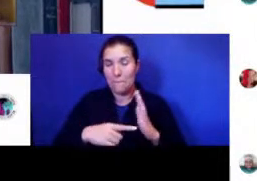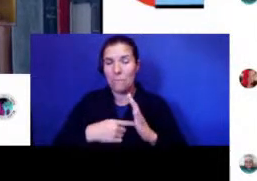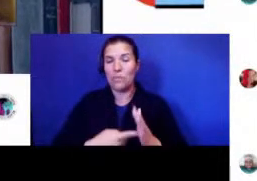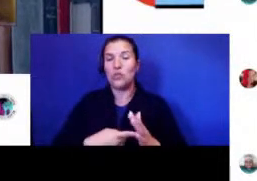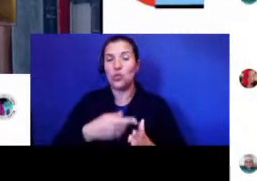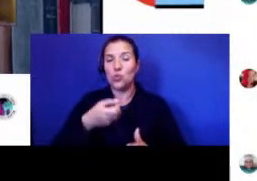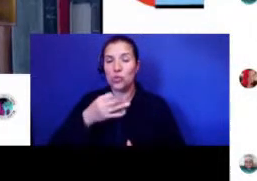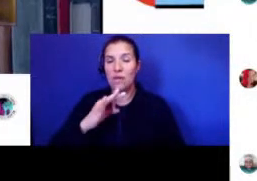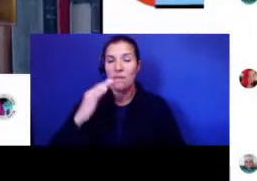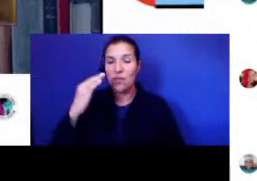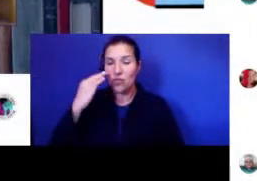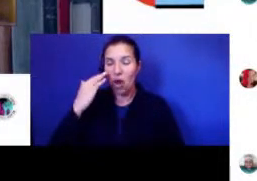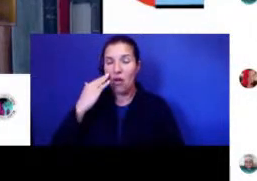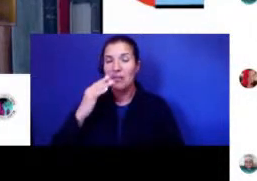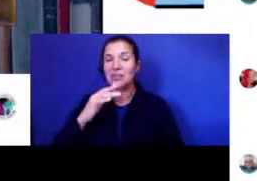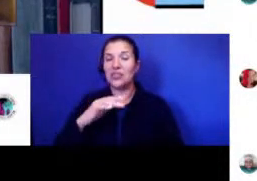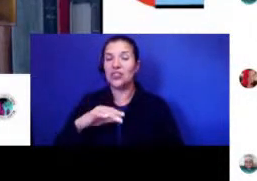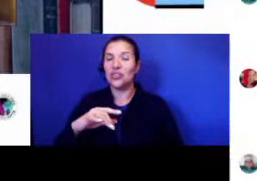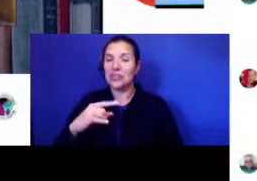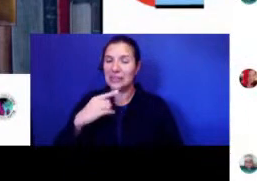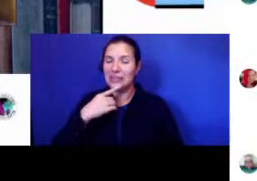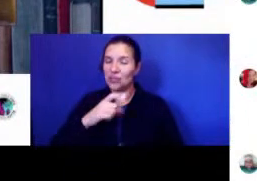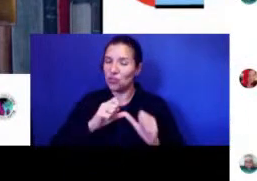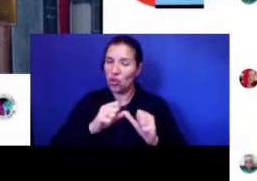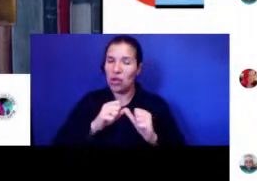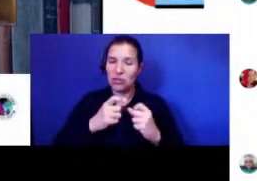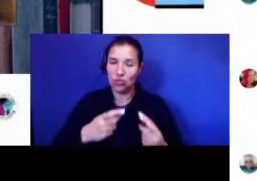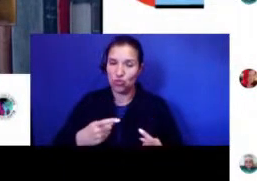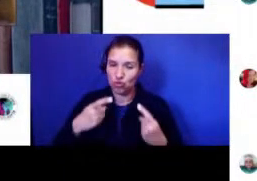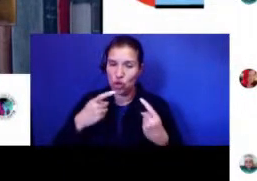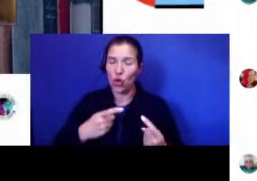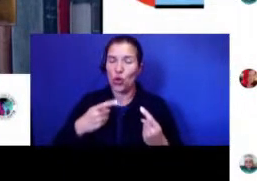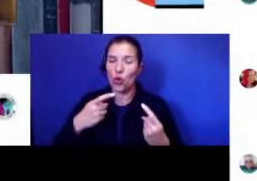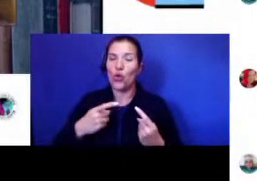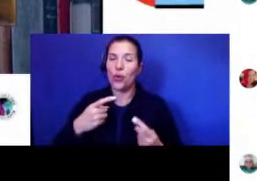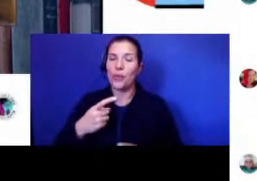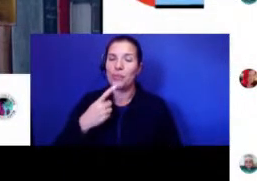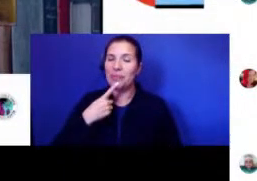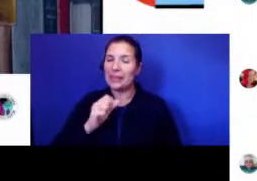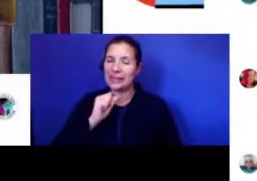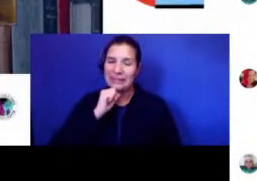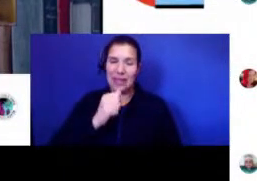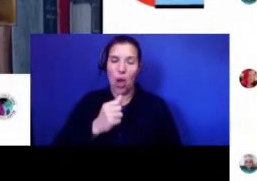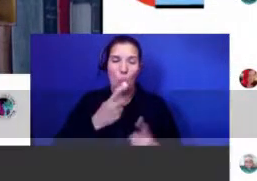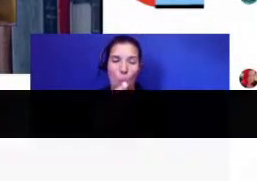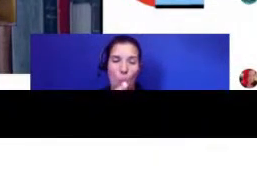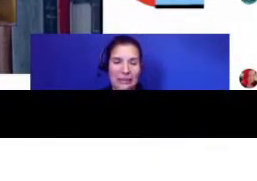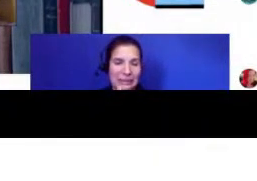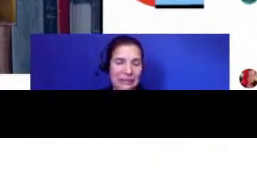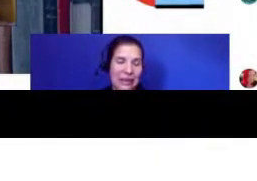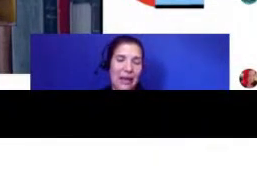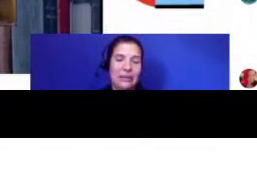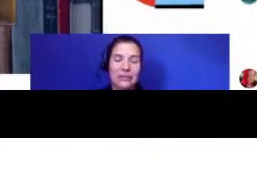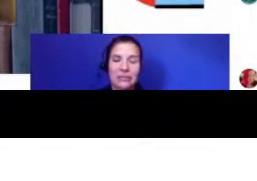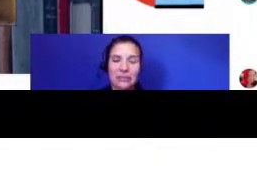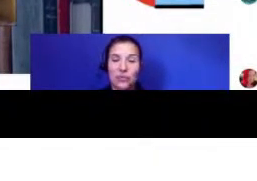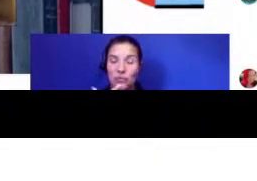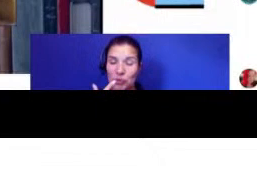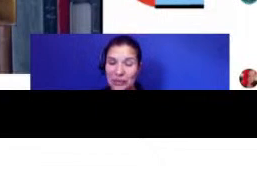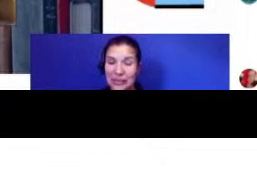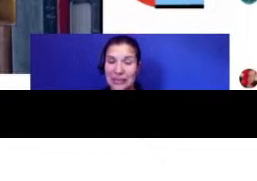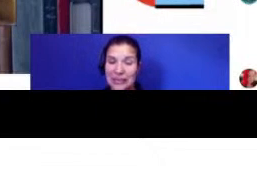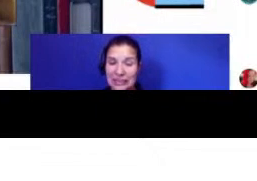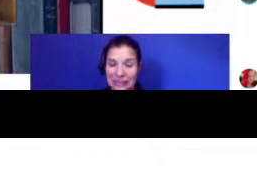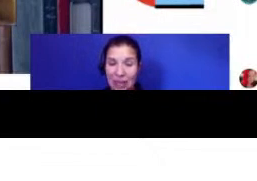and democracy, is a constant struggle. It is not a one and done scenario. So together with